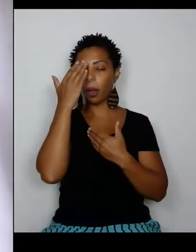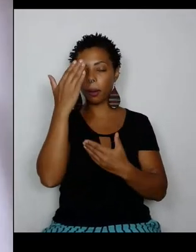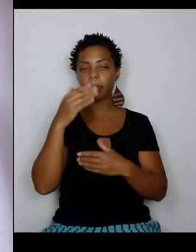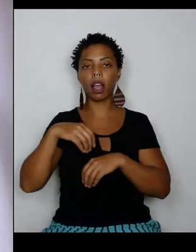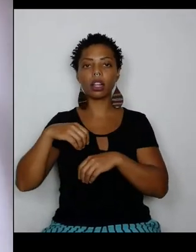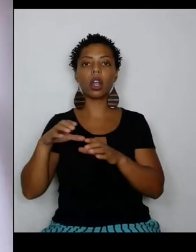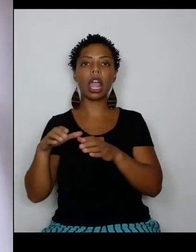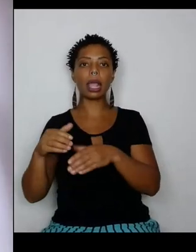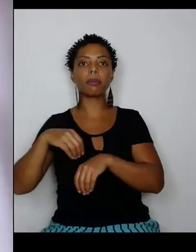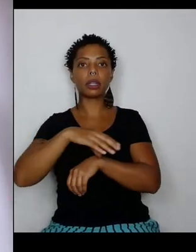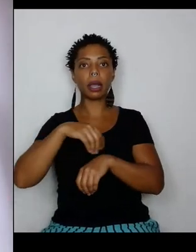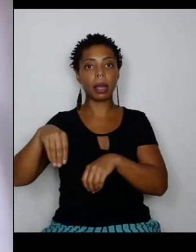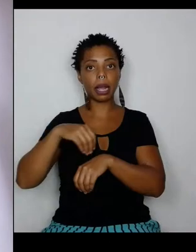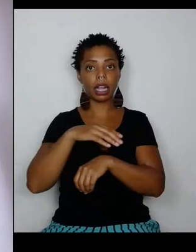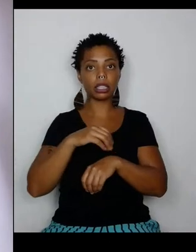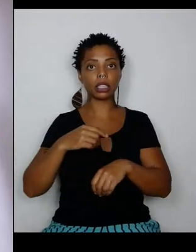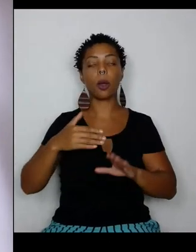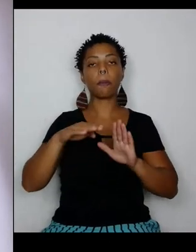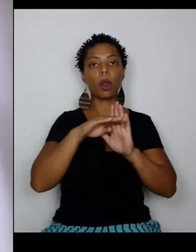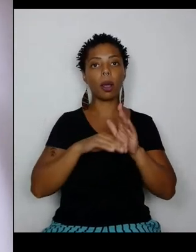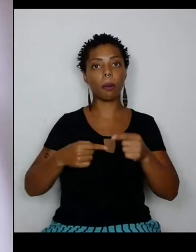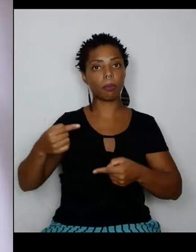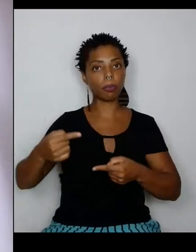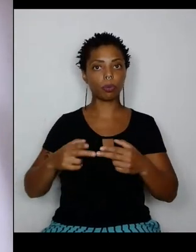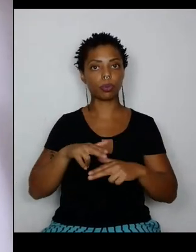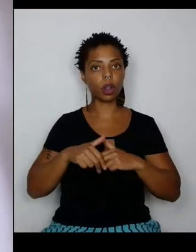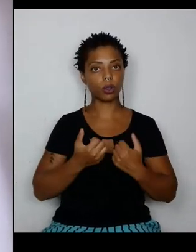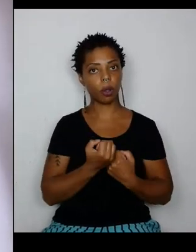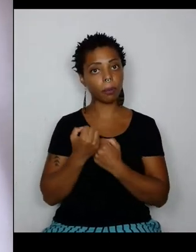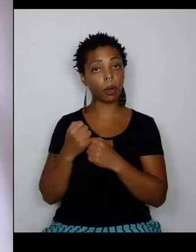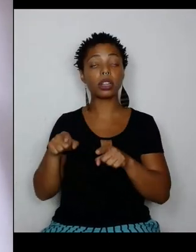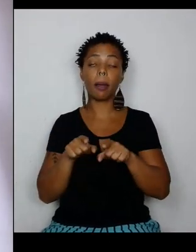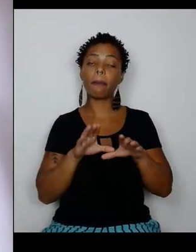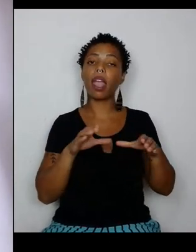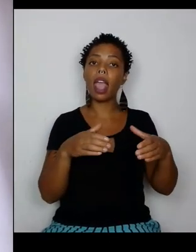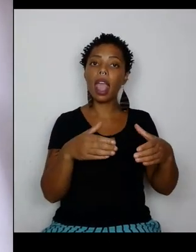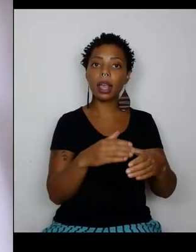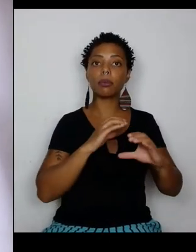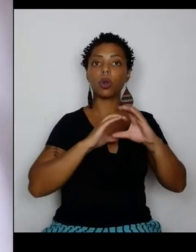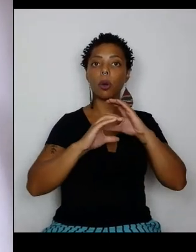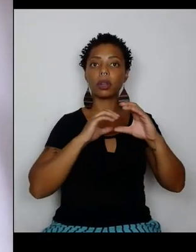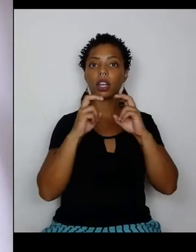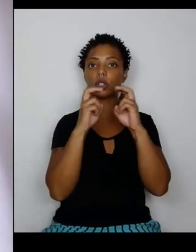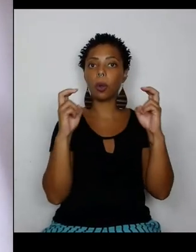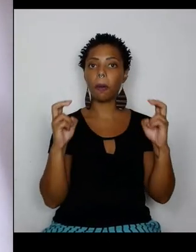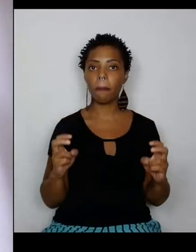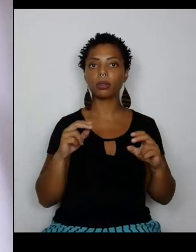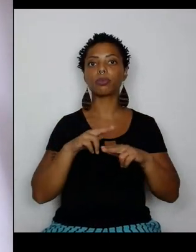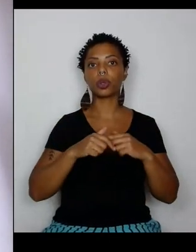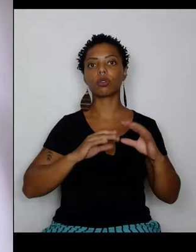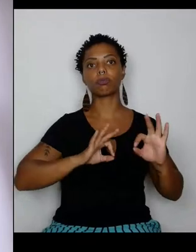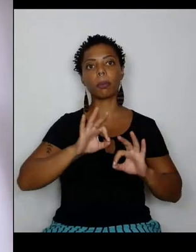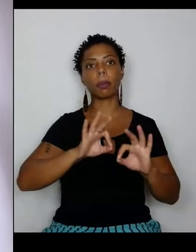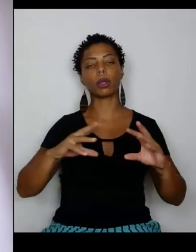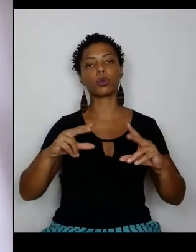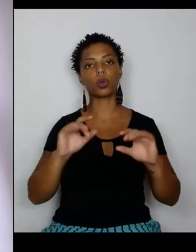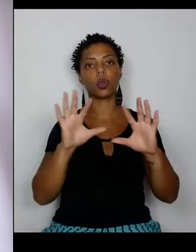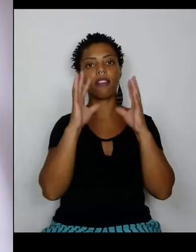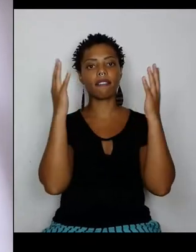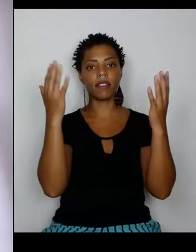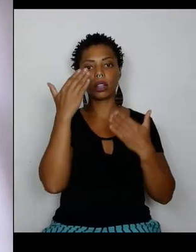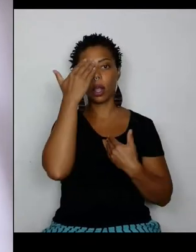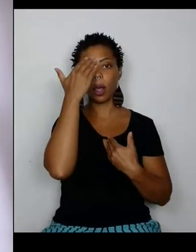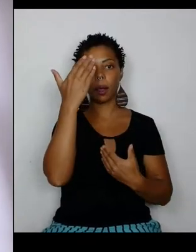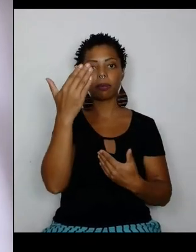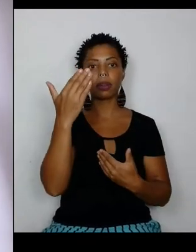mediation and public programs teams thank you for your support and thank you to the communication team from the museum thank